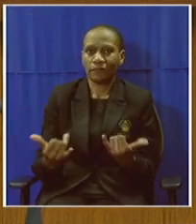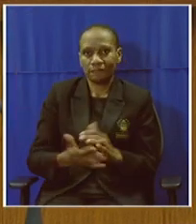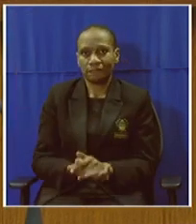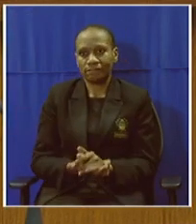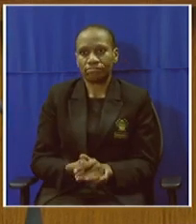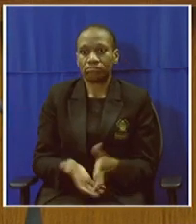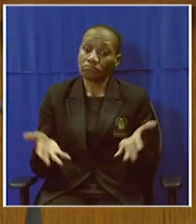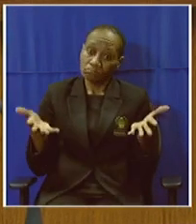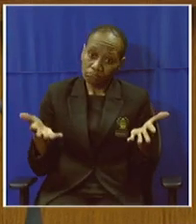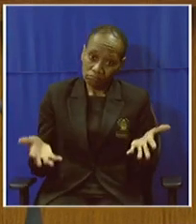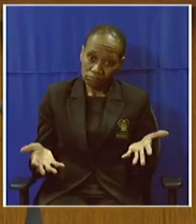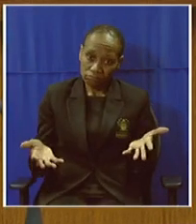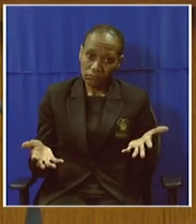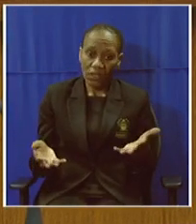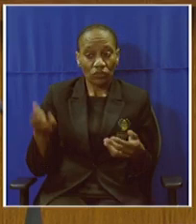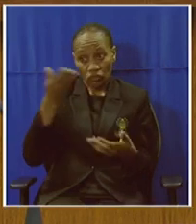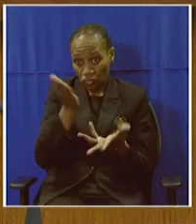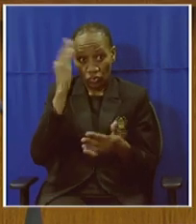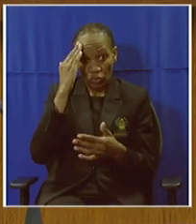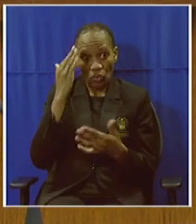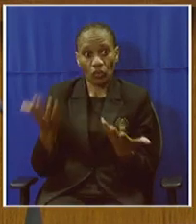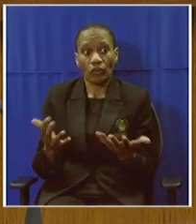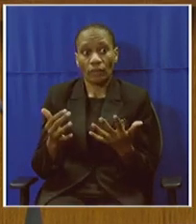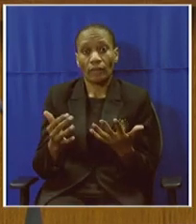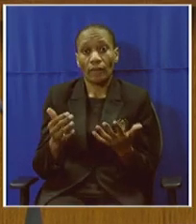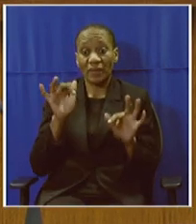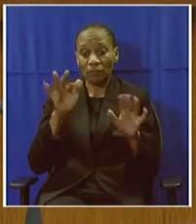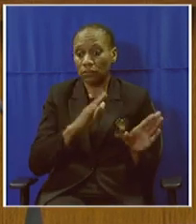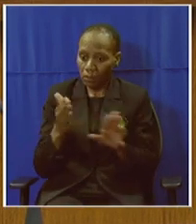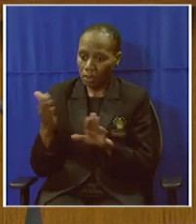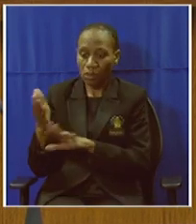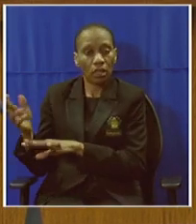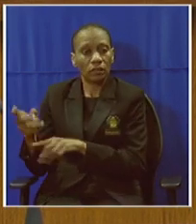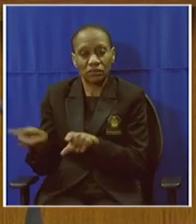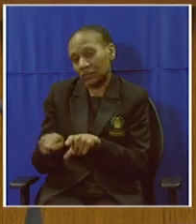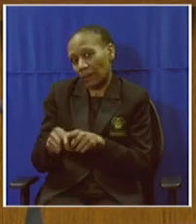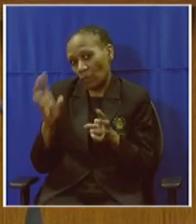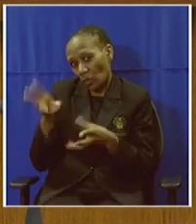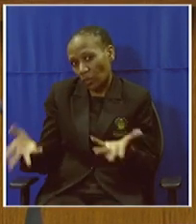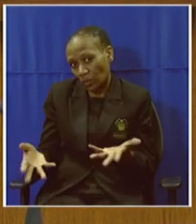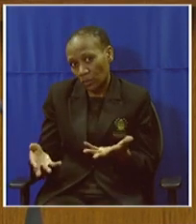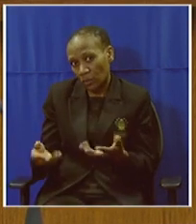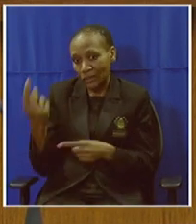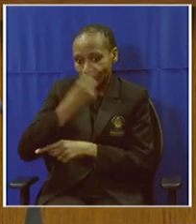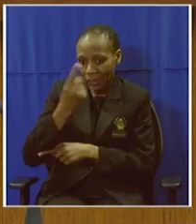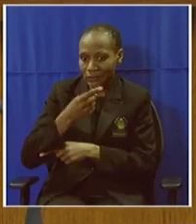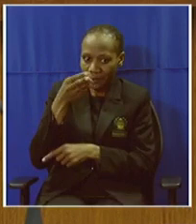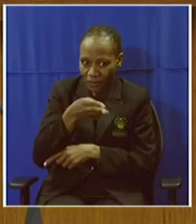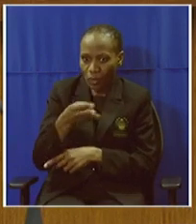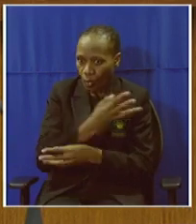Of course, no one is meant to live forever. We all have our days to depart for the better world.